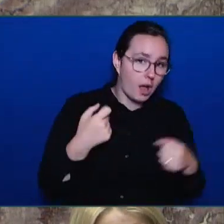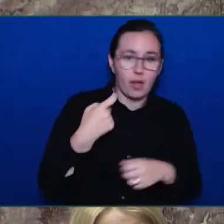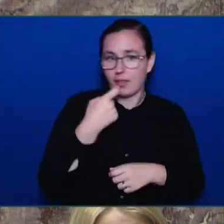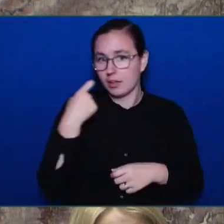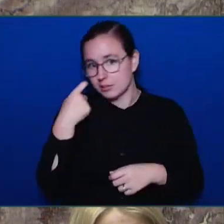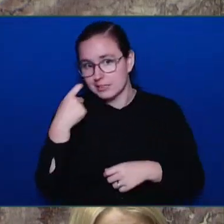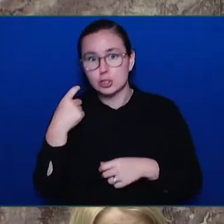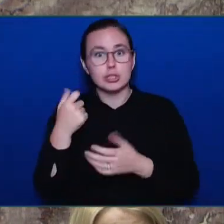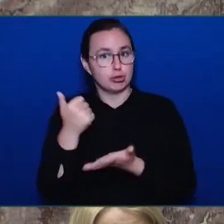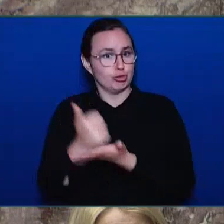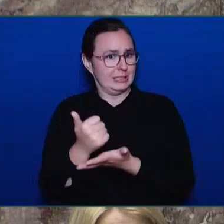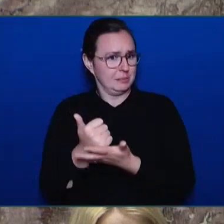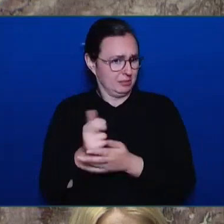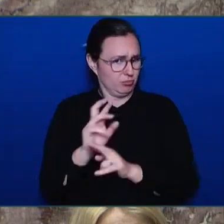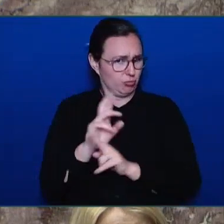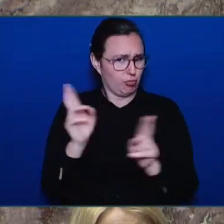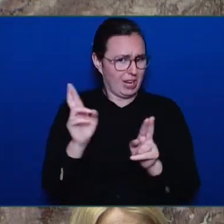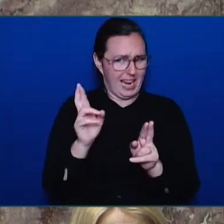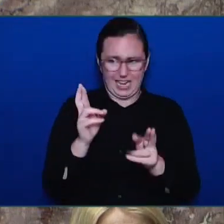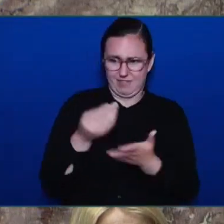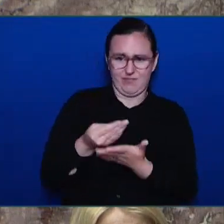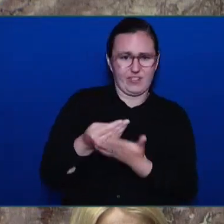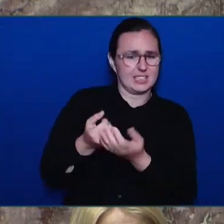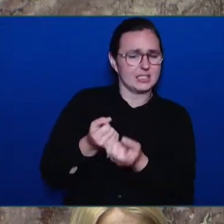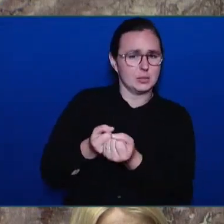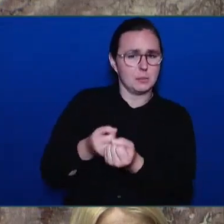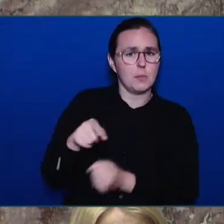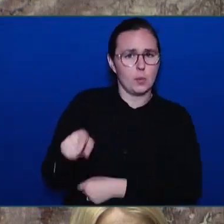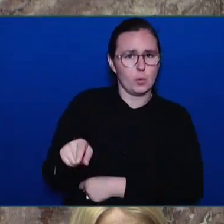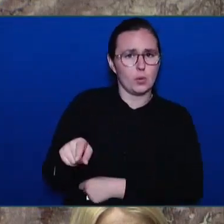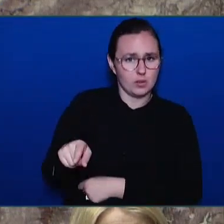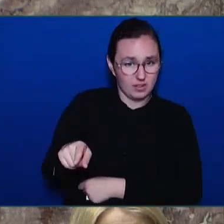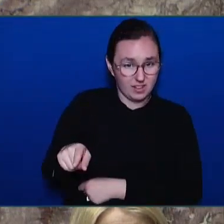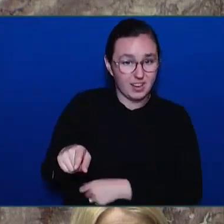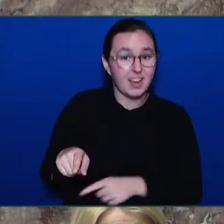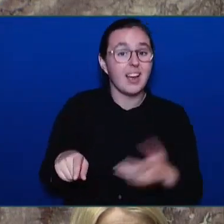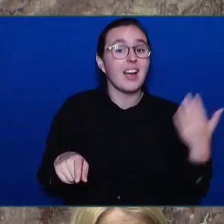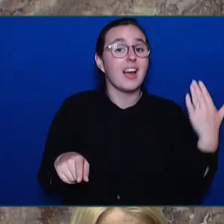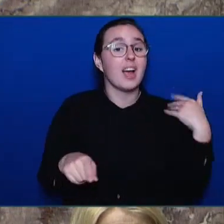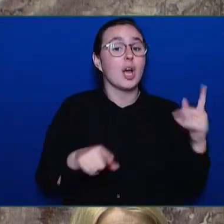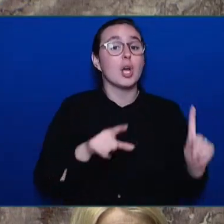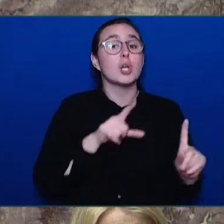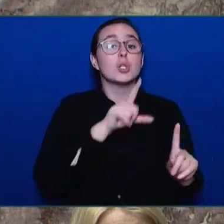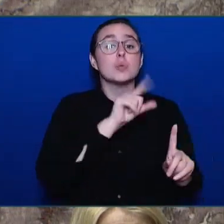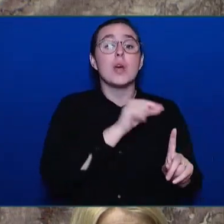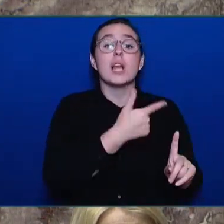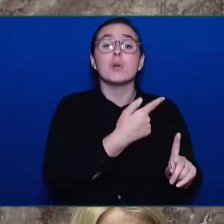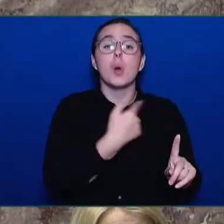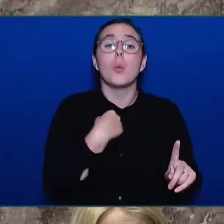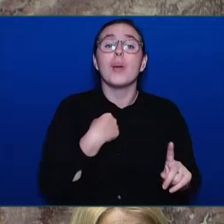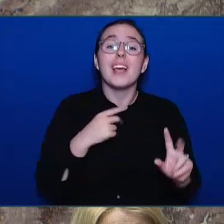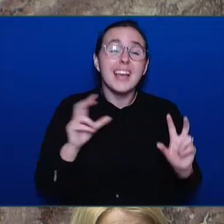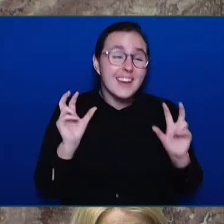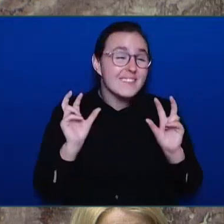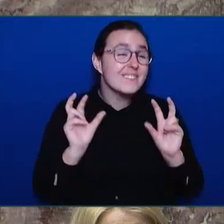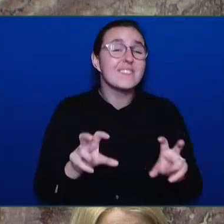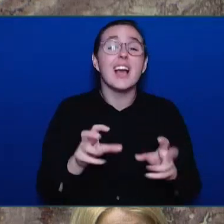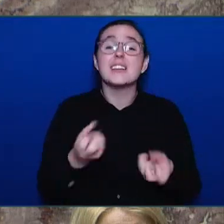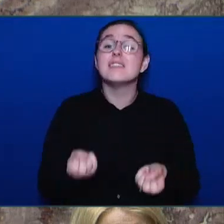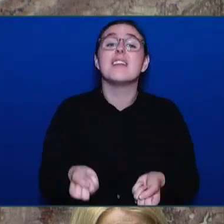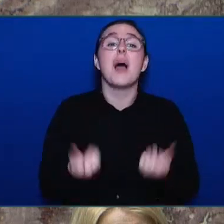in 2021 to build out that integrated system. We have worked to increase